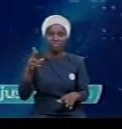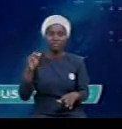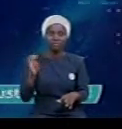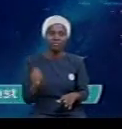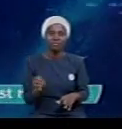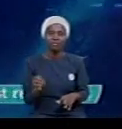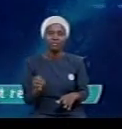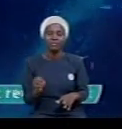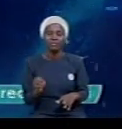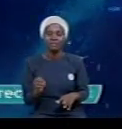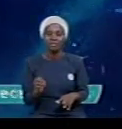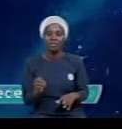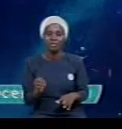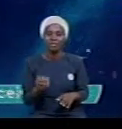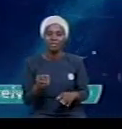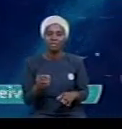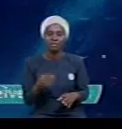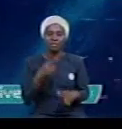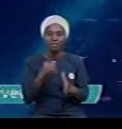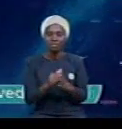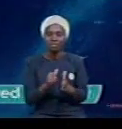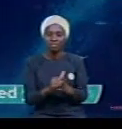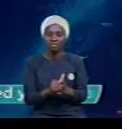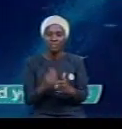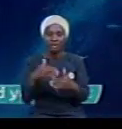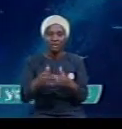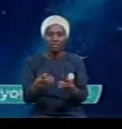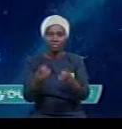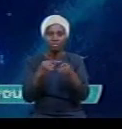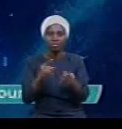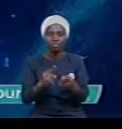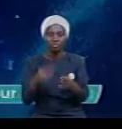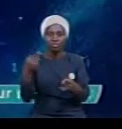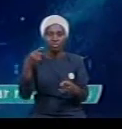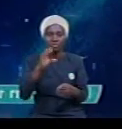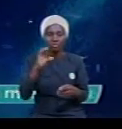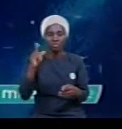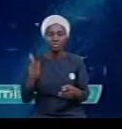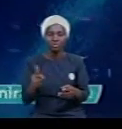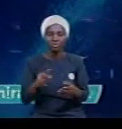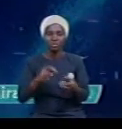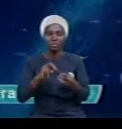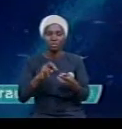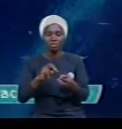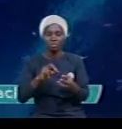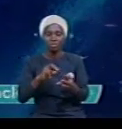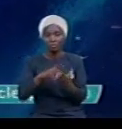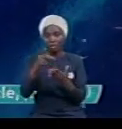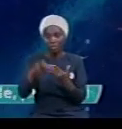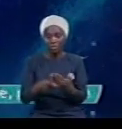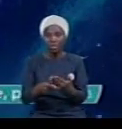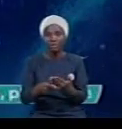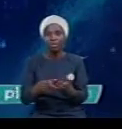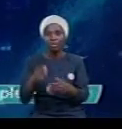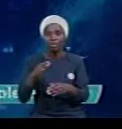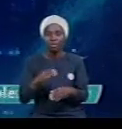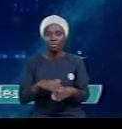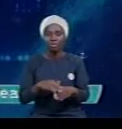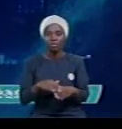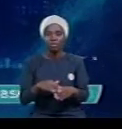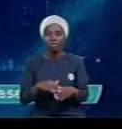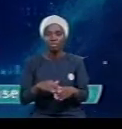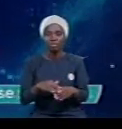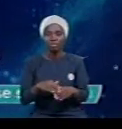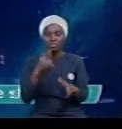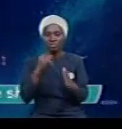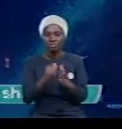sudden death after attending the GCK the previous day. On his way home after the crusade, he was hit by a reversing vehicle that